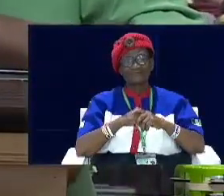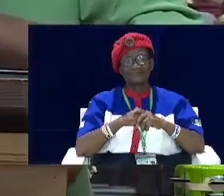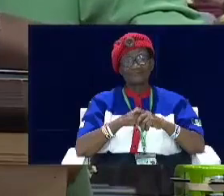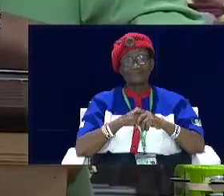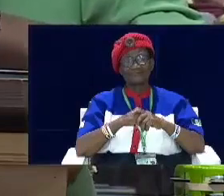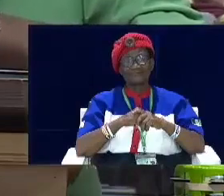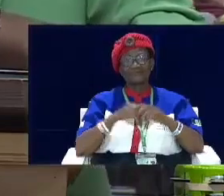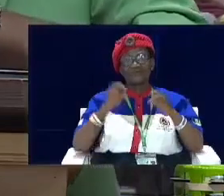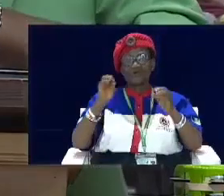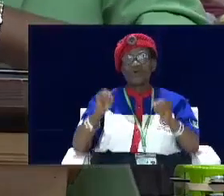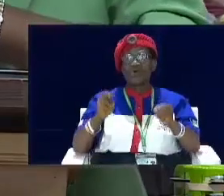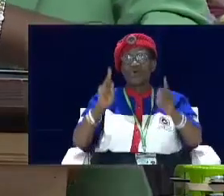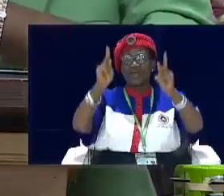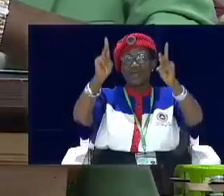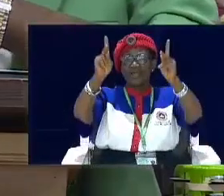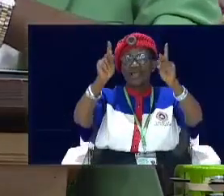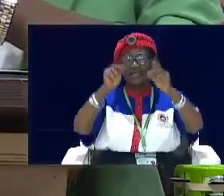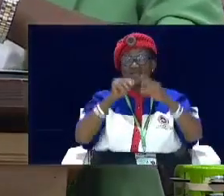Okay.